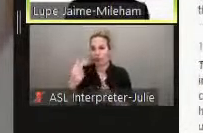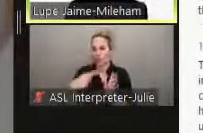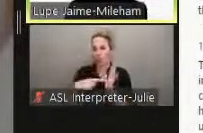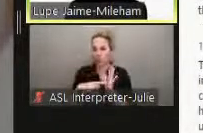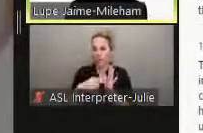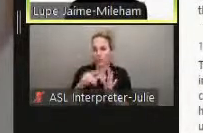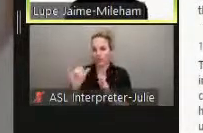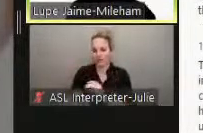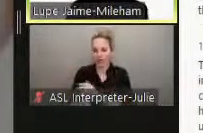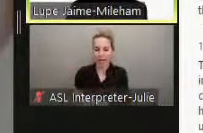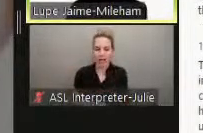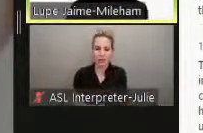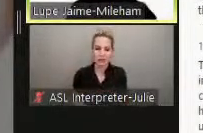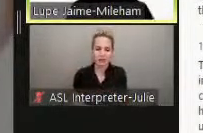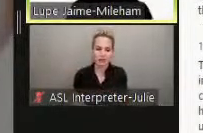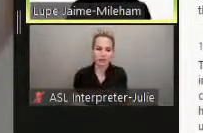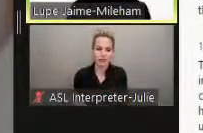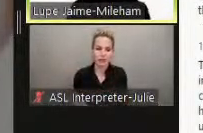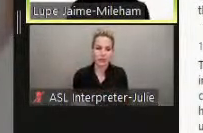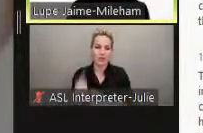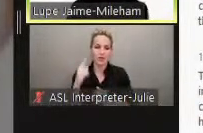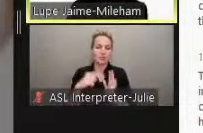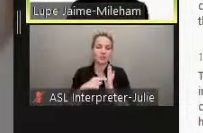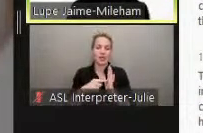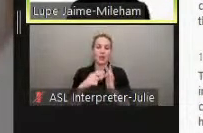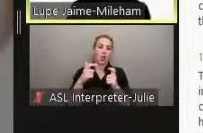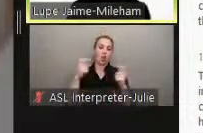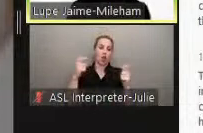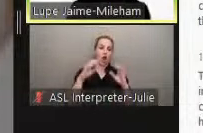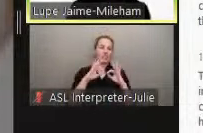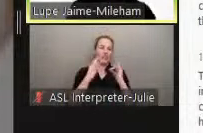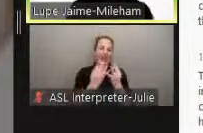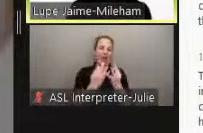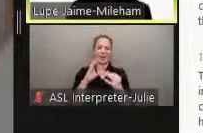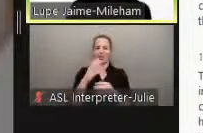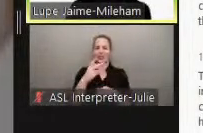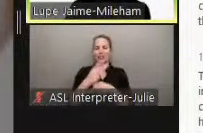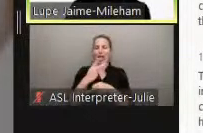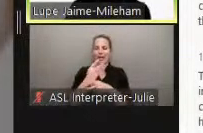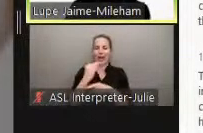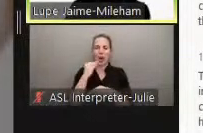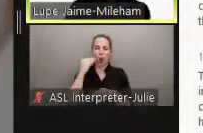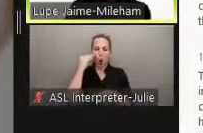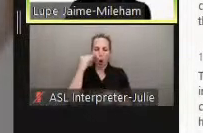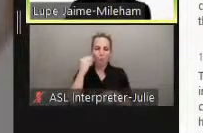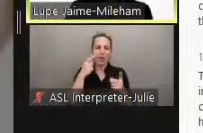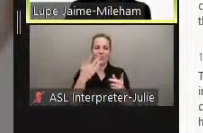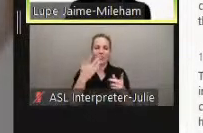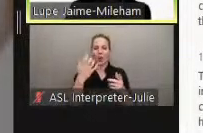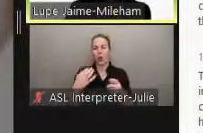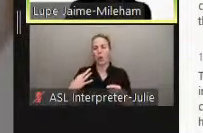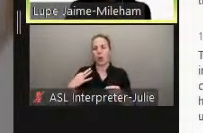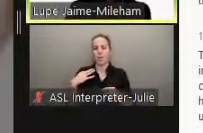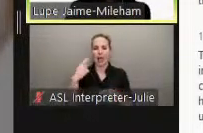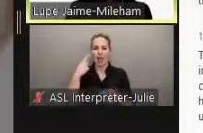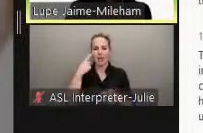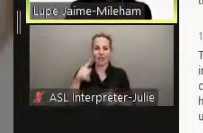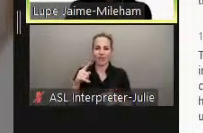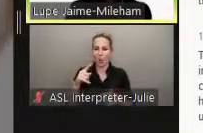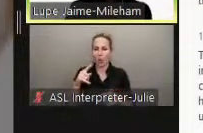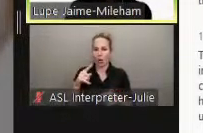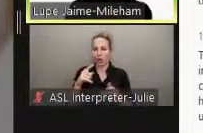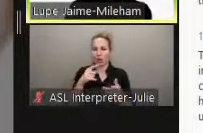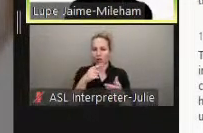that. If, for instance, a large family childcare home would like to then apply for these